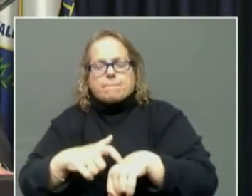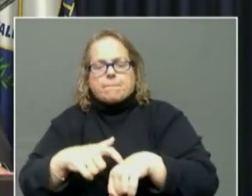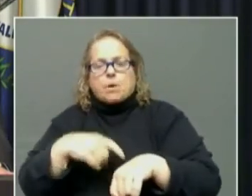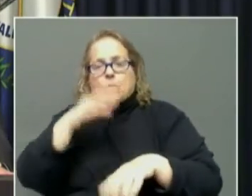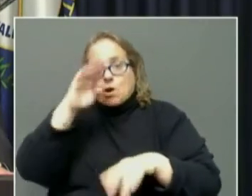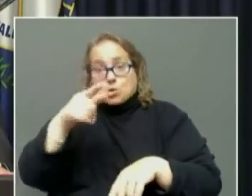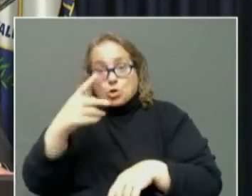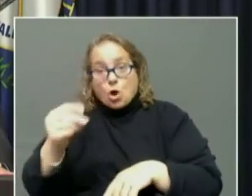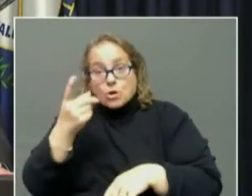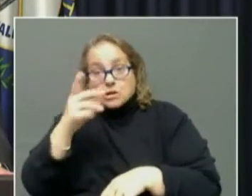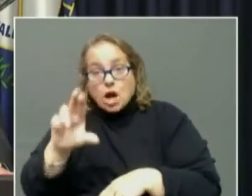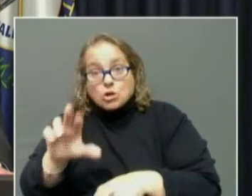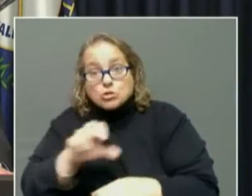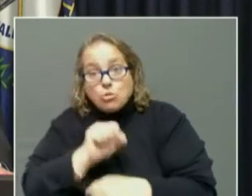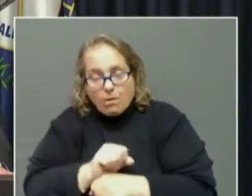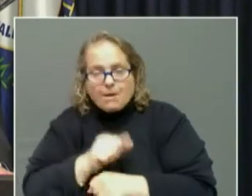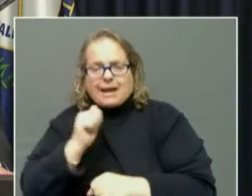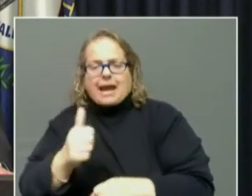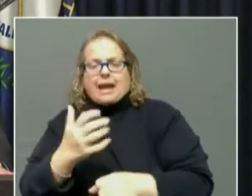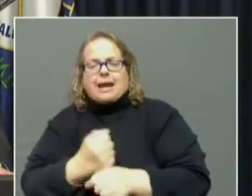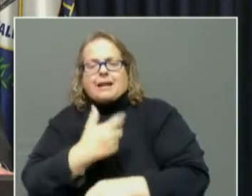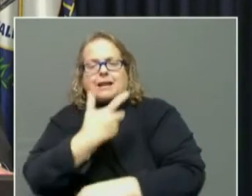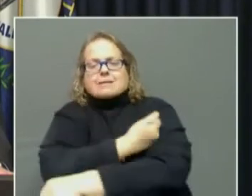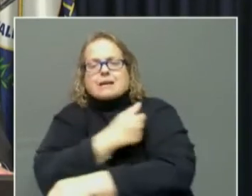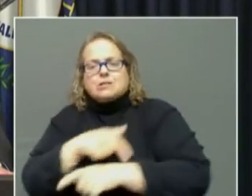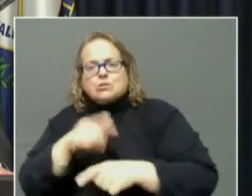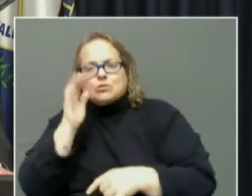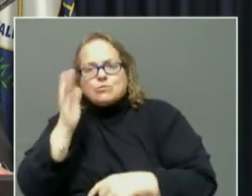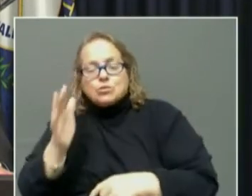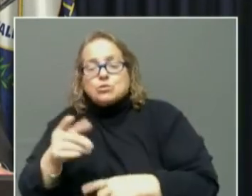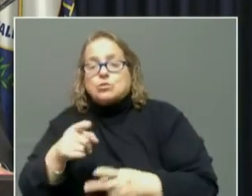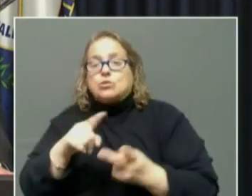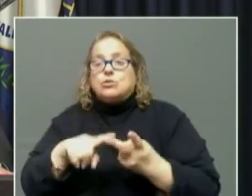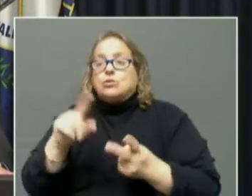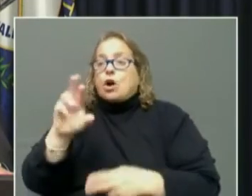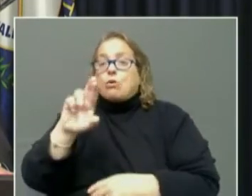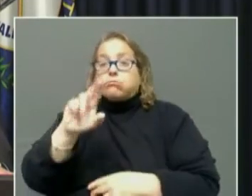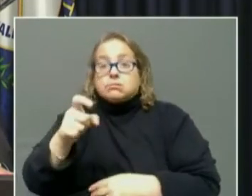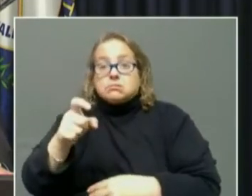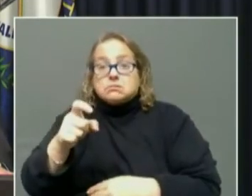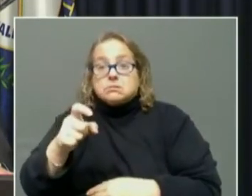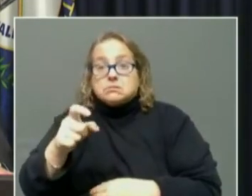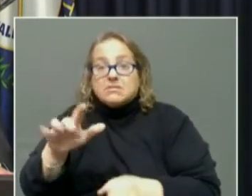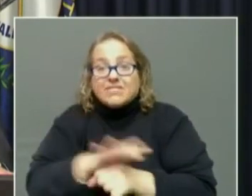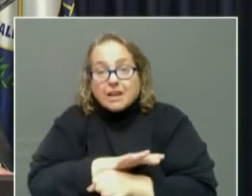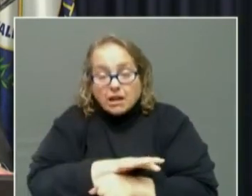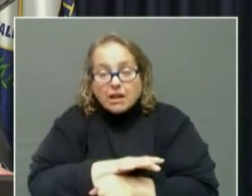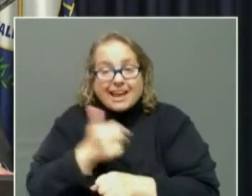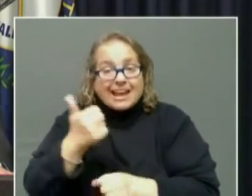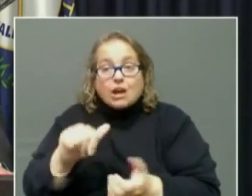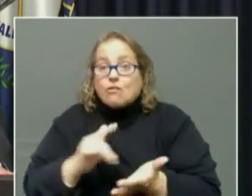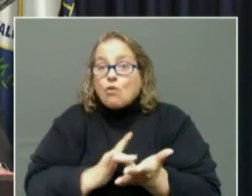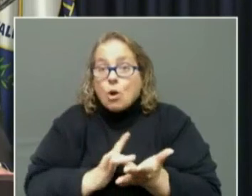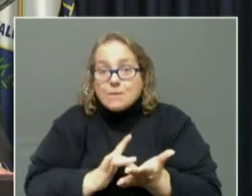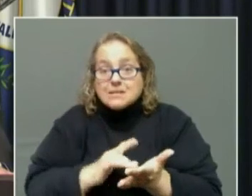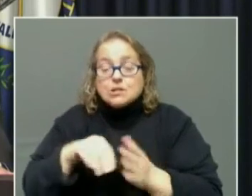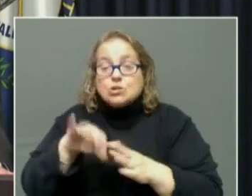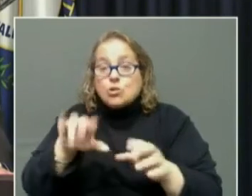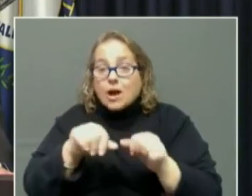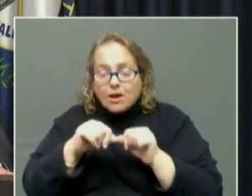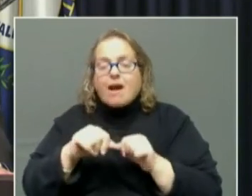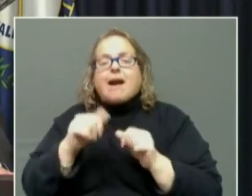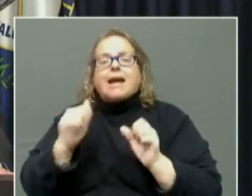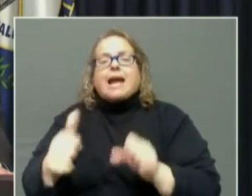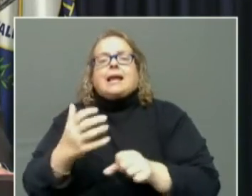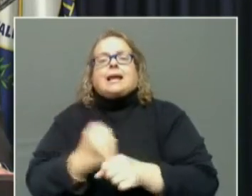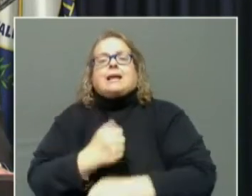the near future, you could get vaccinated there. You go to get your prescription filled at any pharmacy in your area, you can get